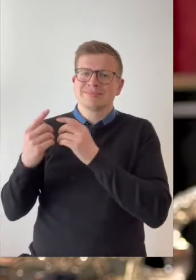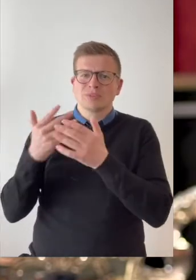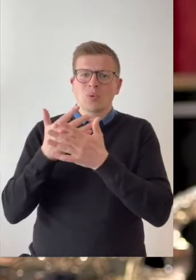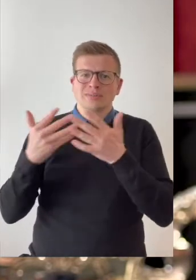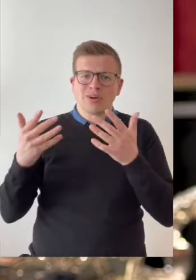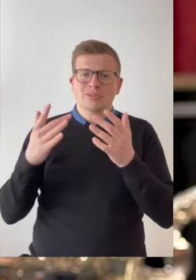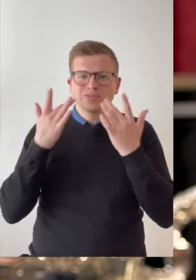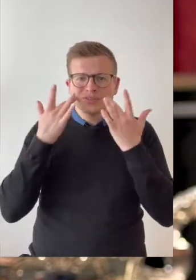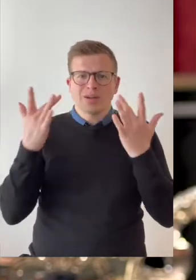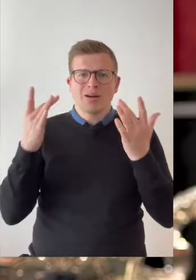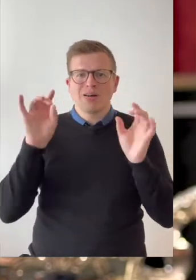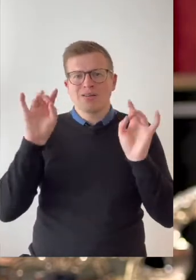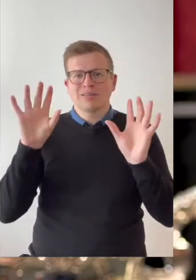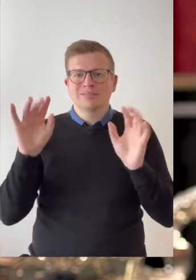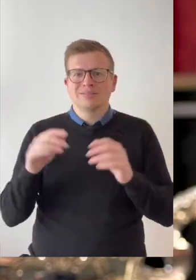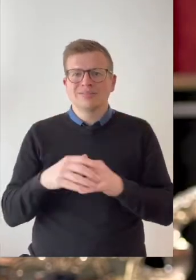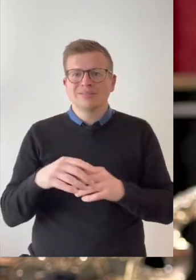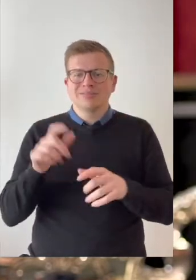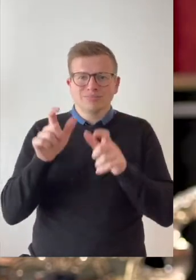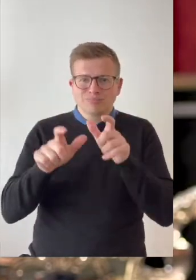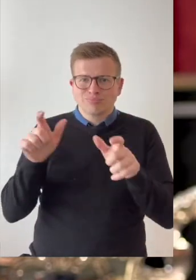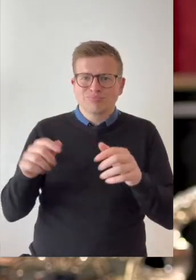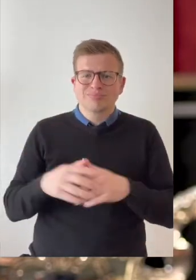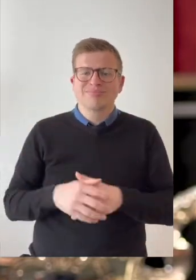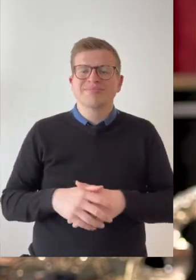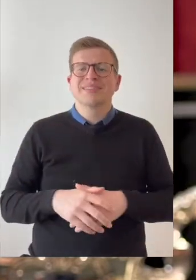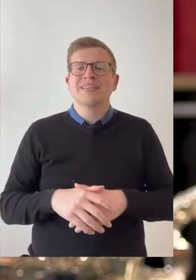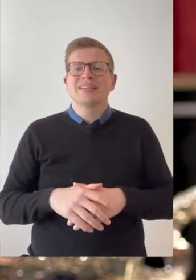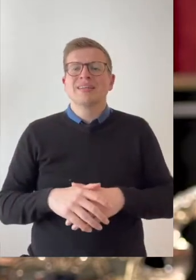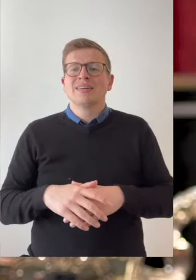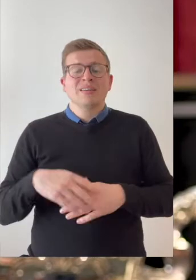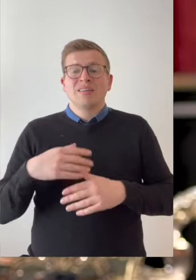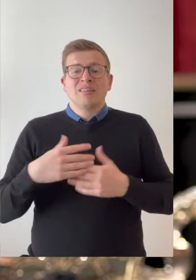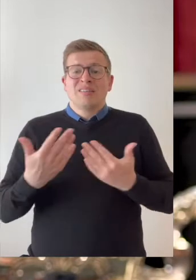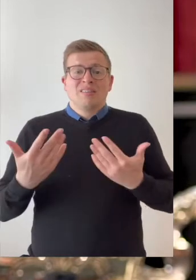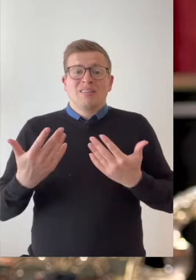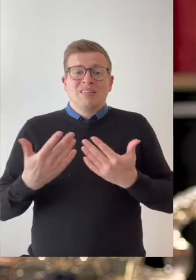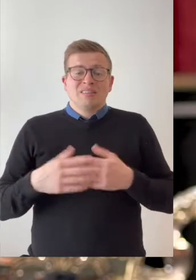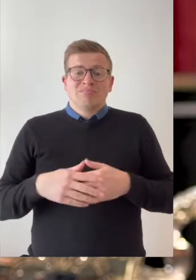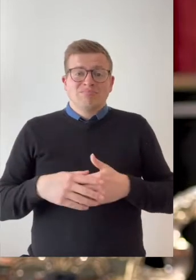of stars, you know, and whatnot. And